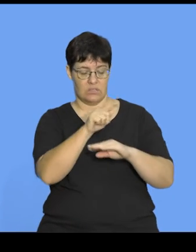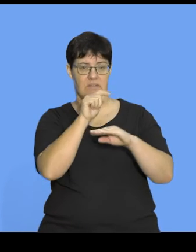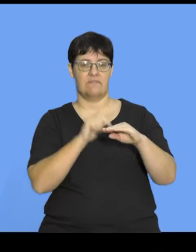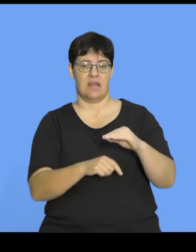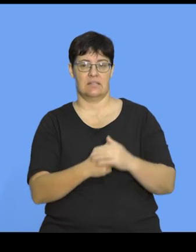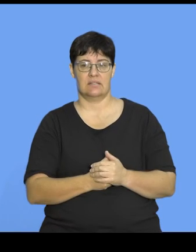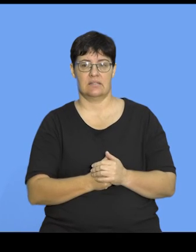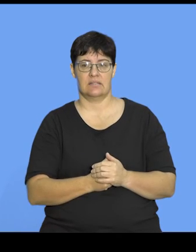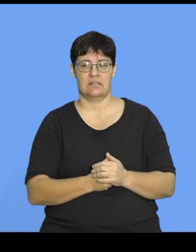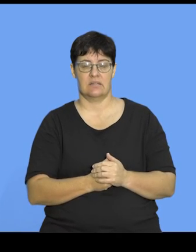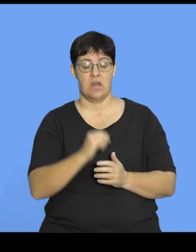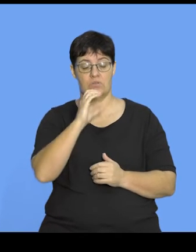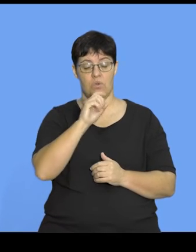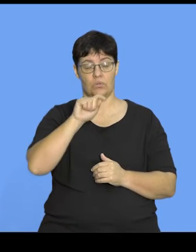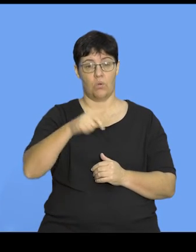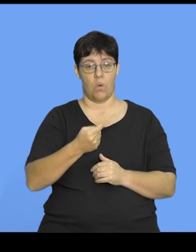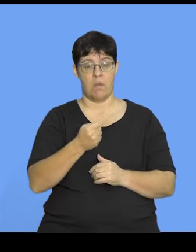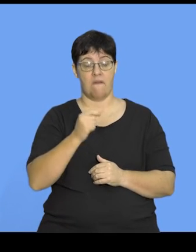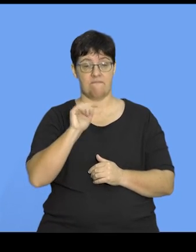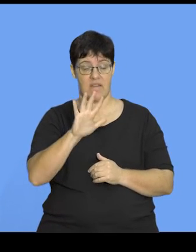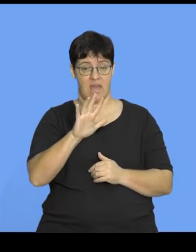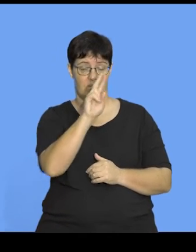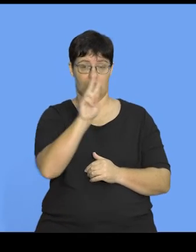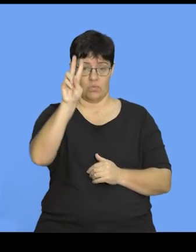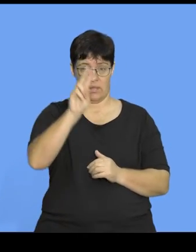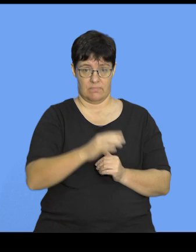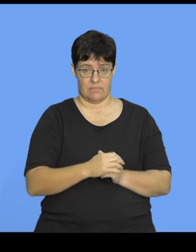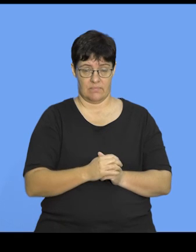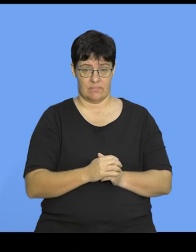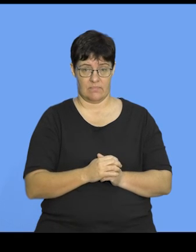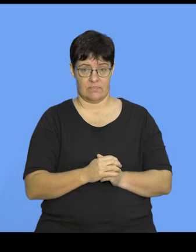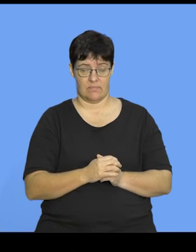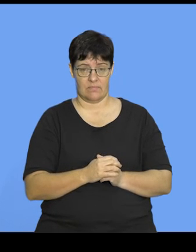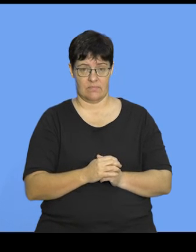divide by 0.5 squared.